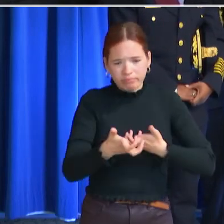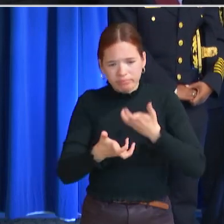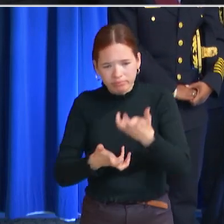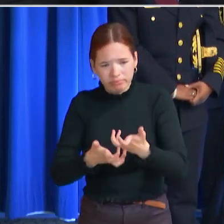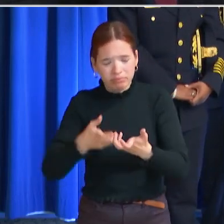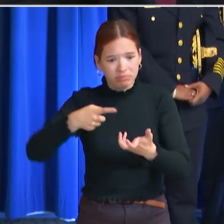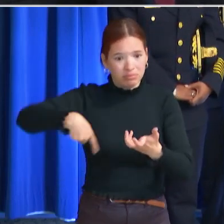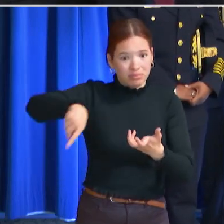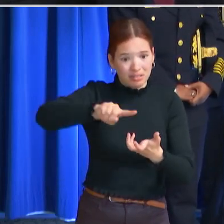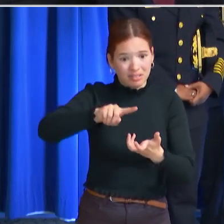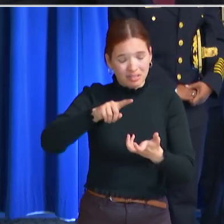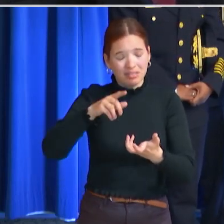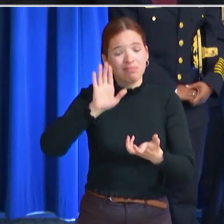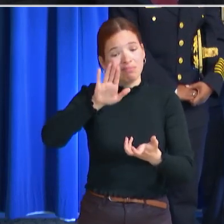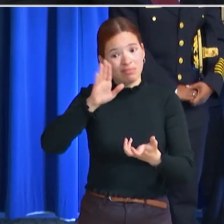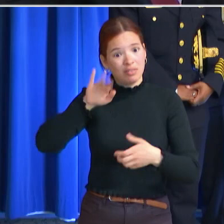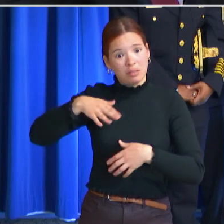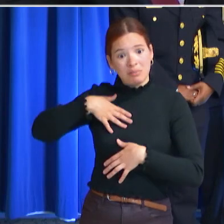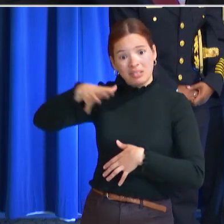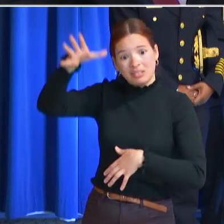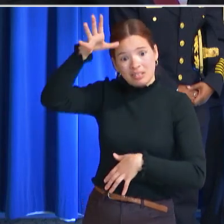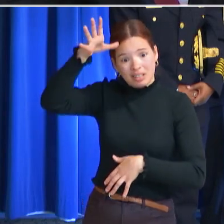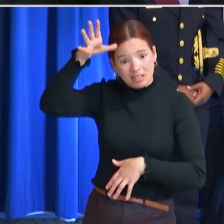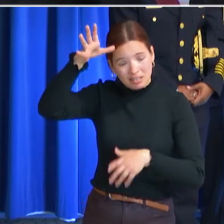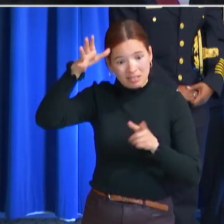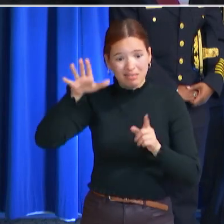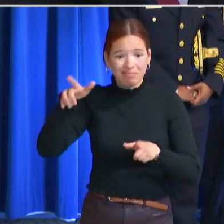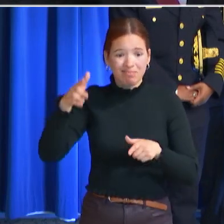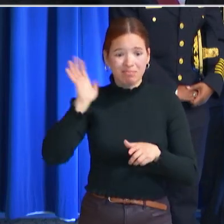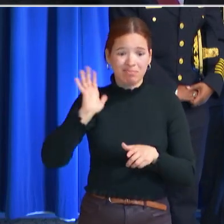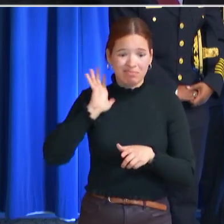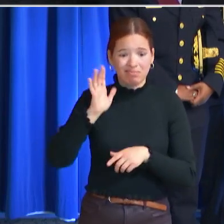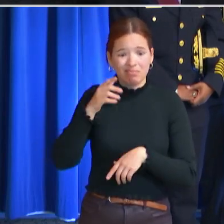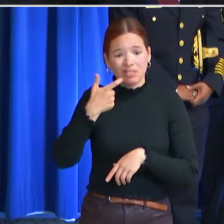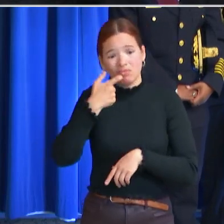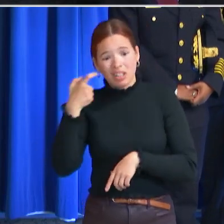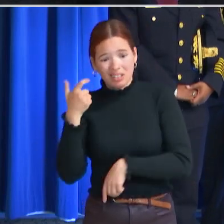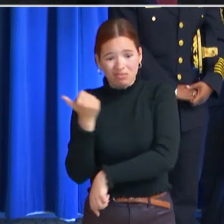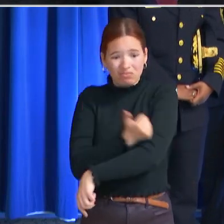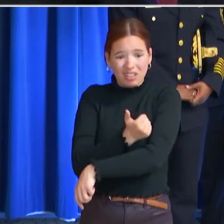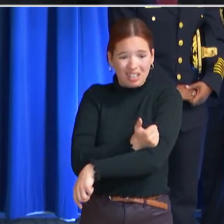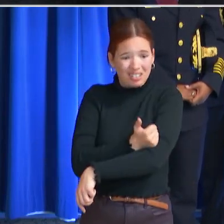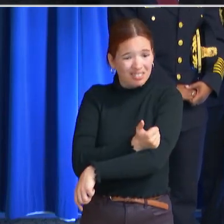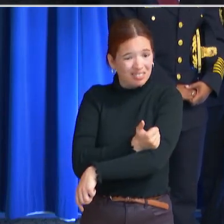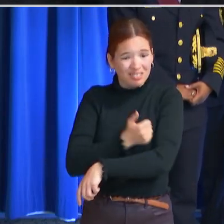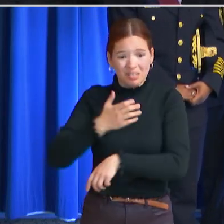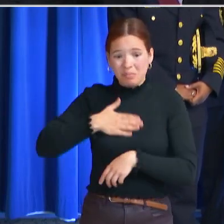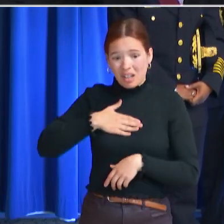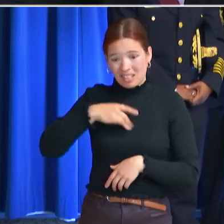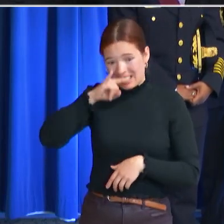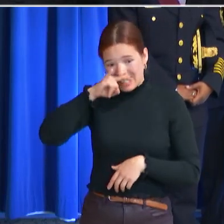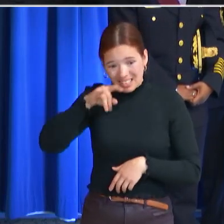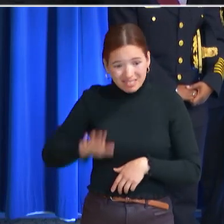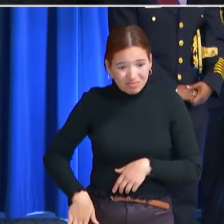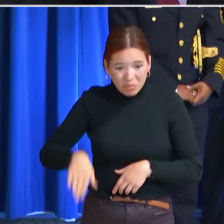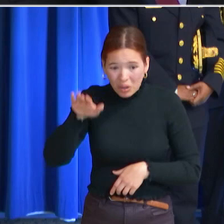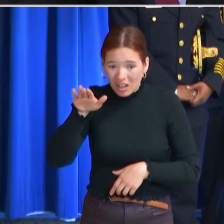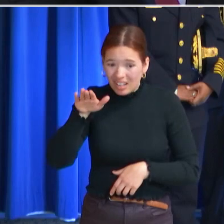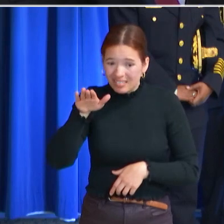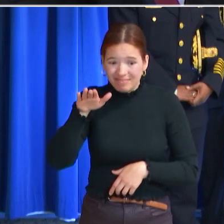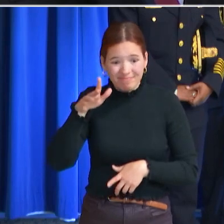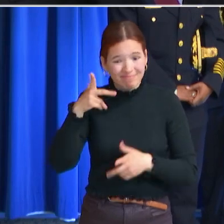father, and my father being drug addicted for the majority of my childhood and even into my adult life and